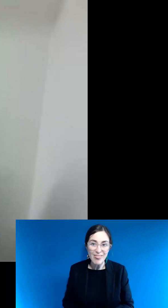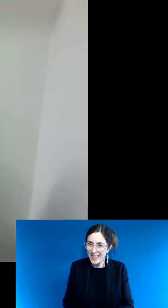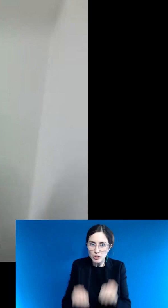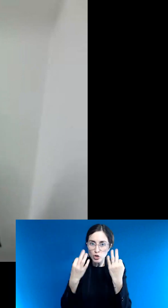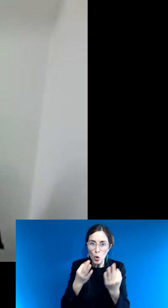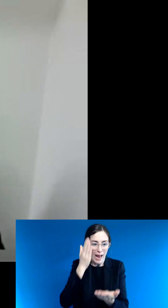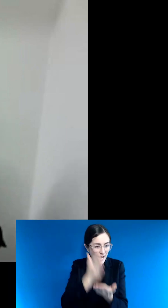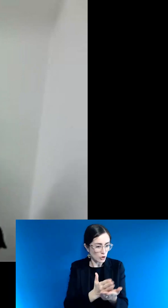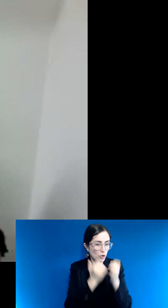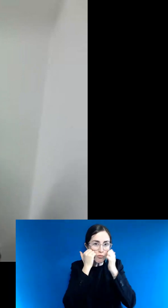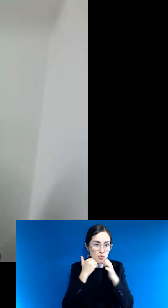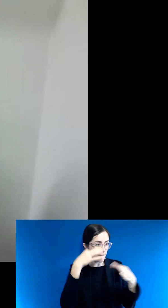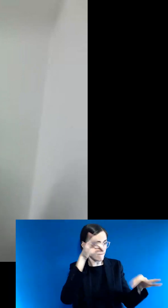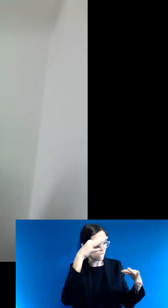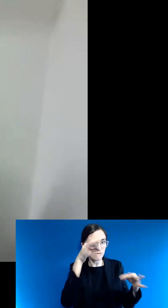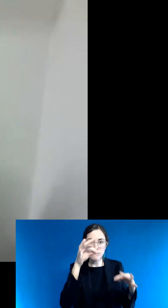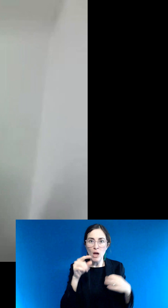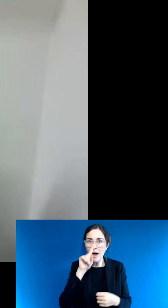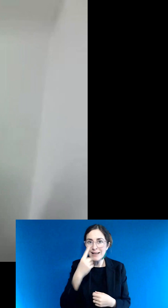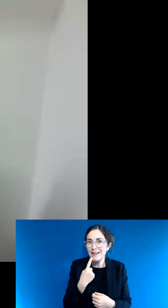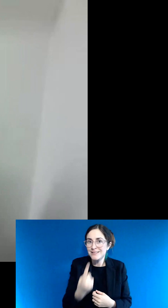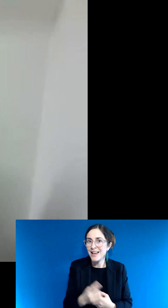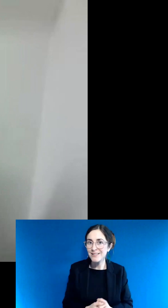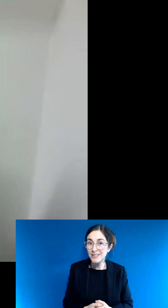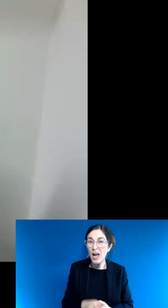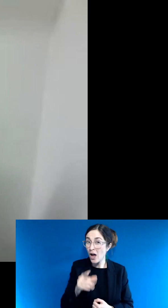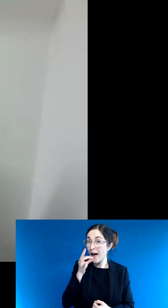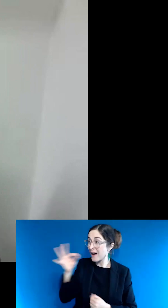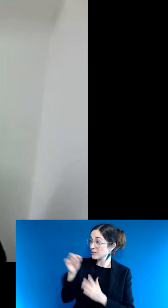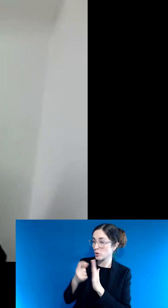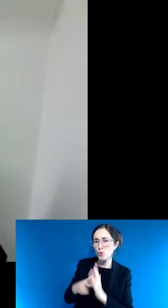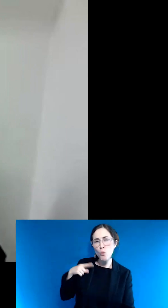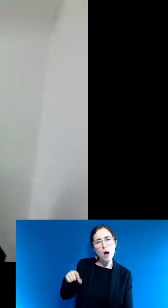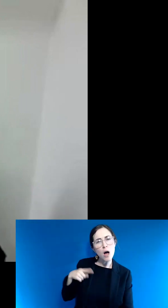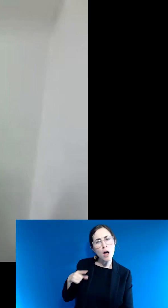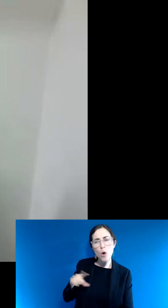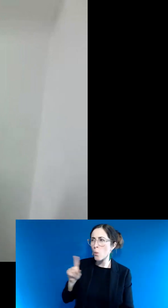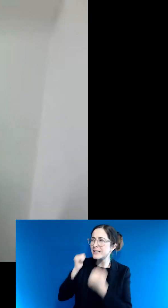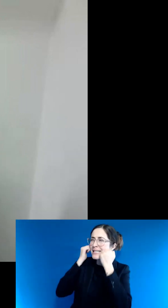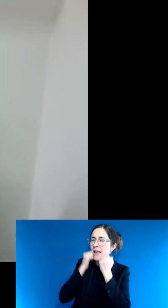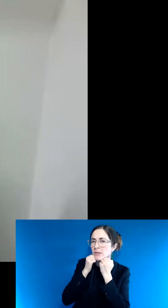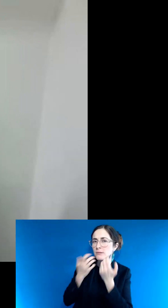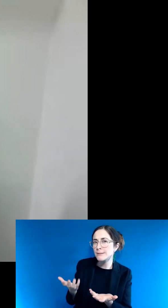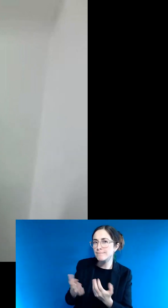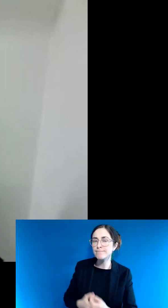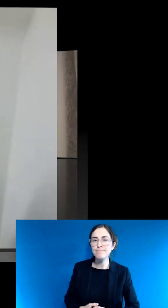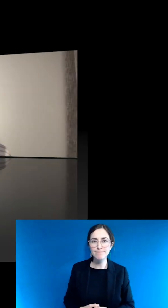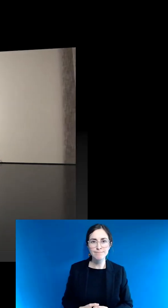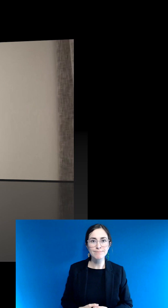we don't actually have the proof to show that. Ask people for why, and what's their